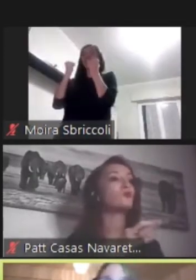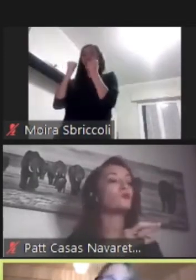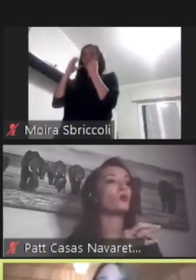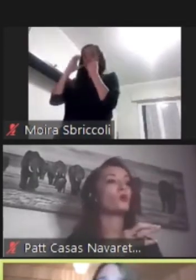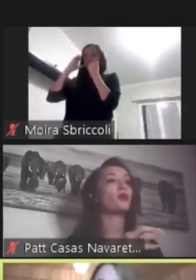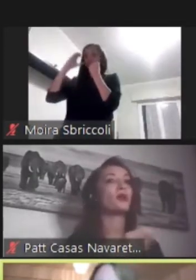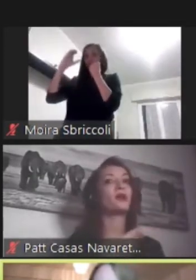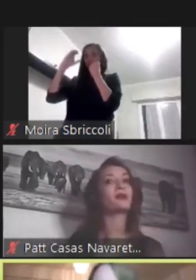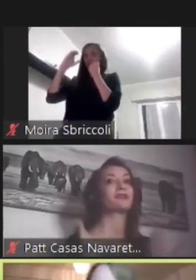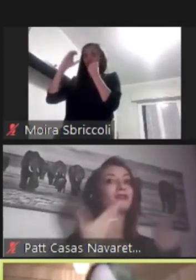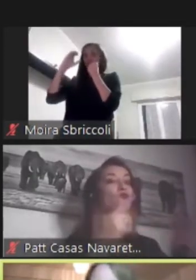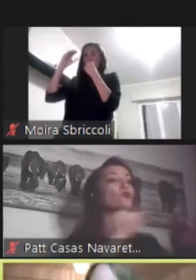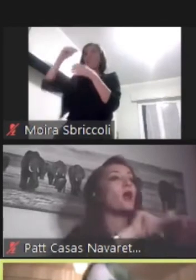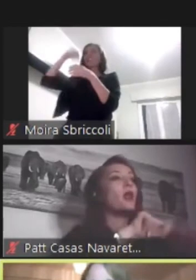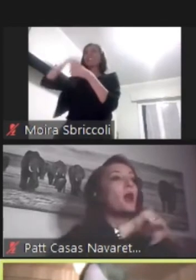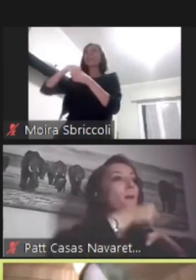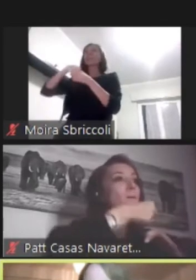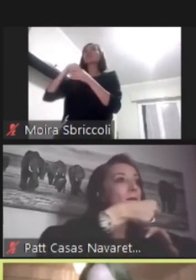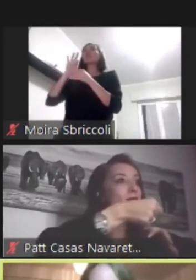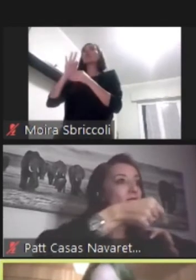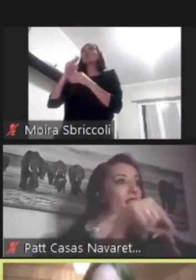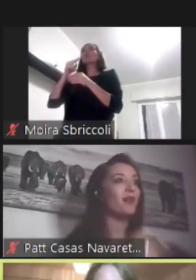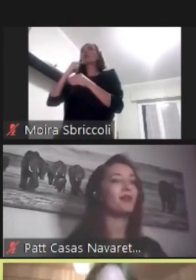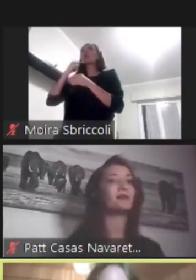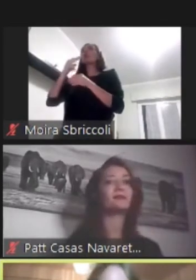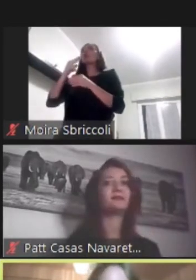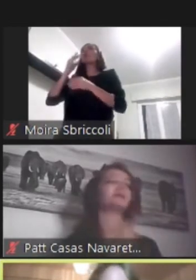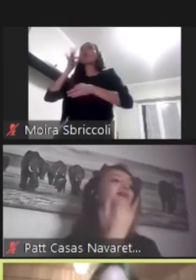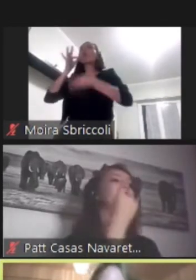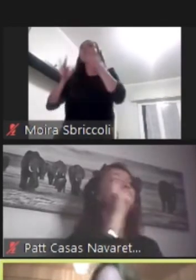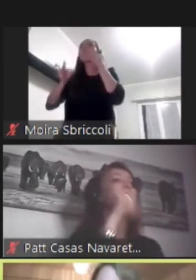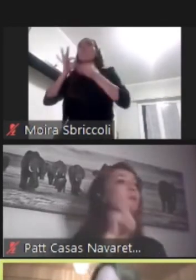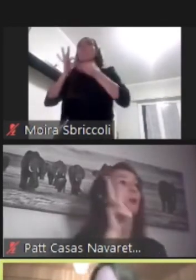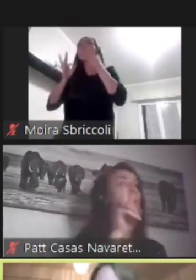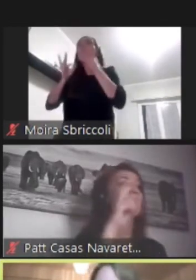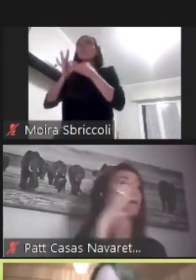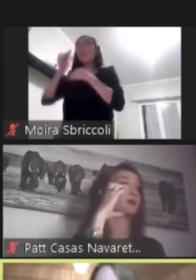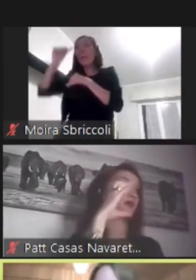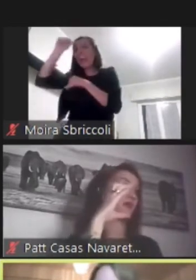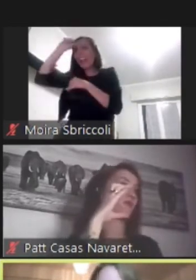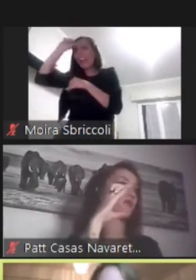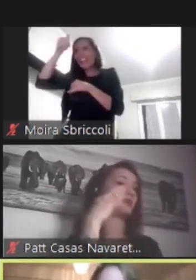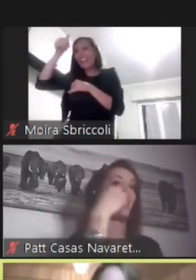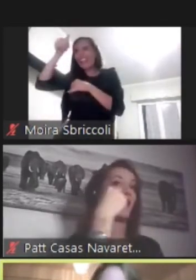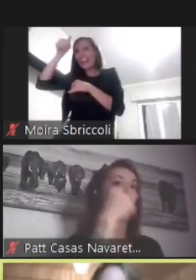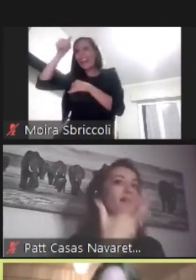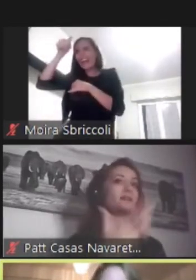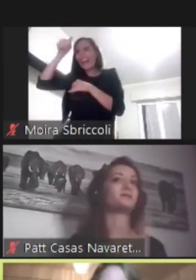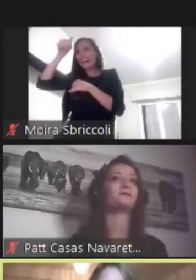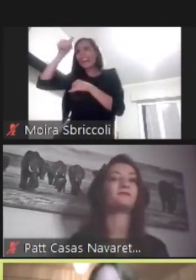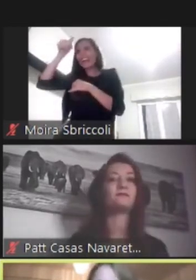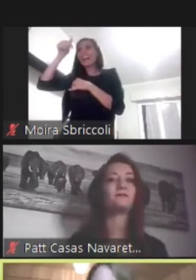gooseberry really helps your skin glow. So regularly drinking Elite will